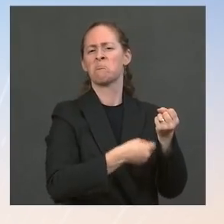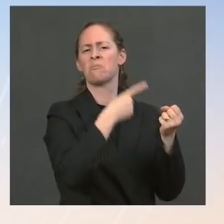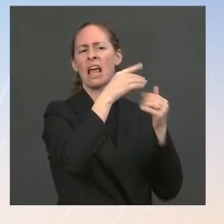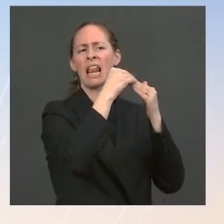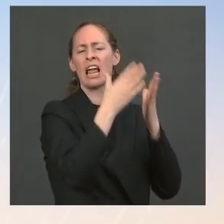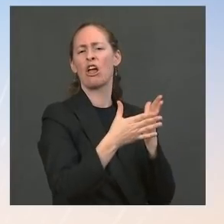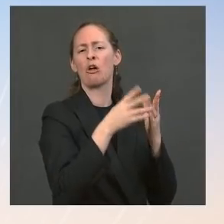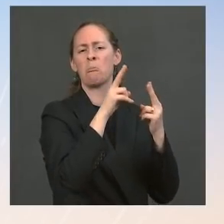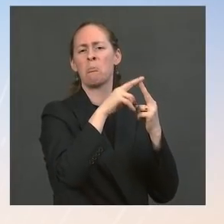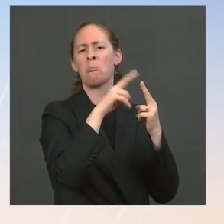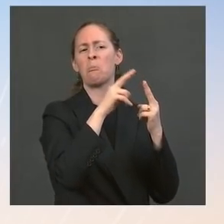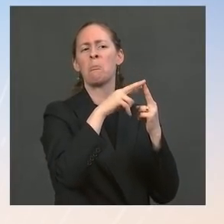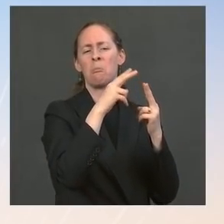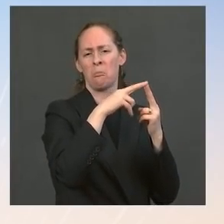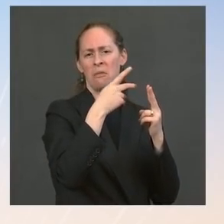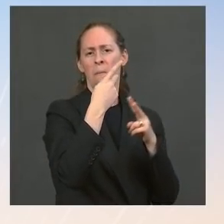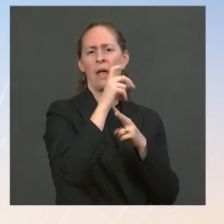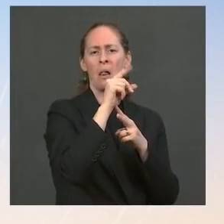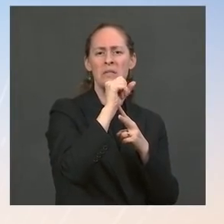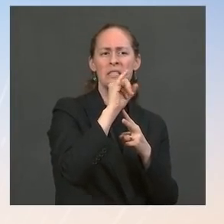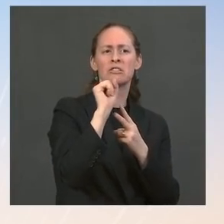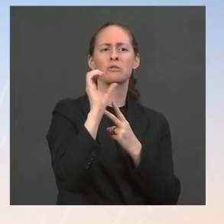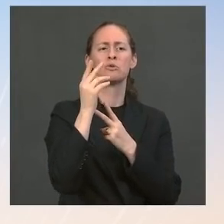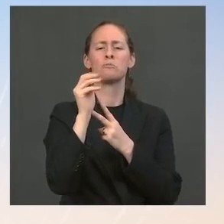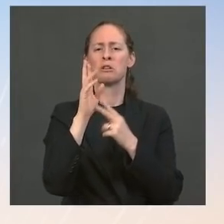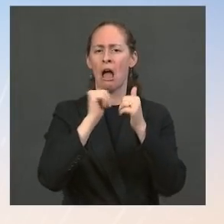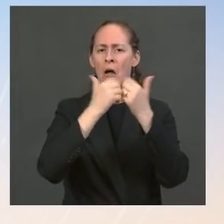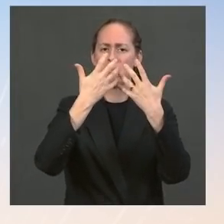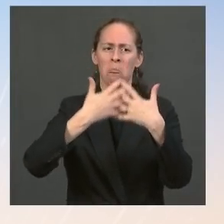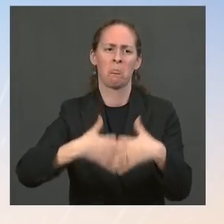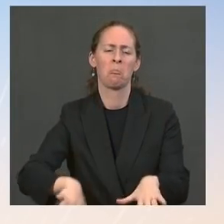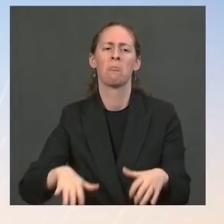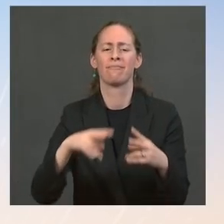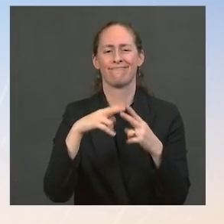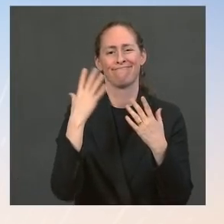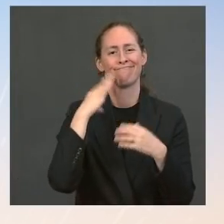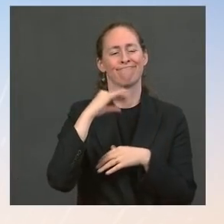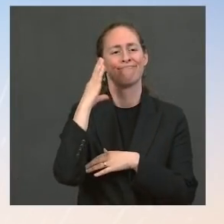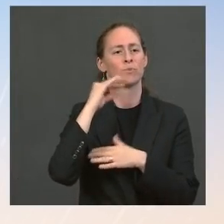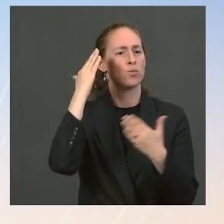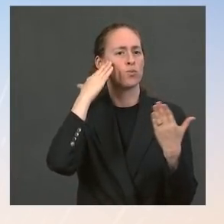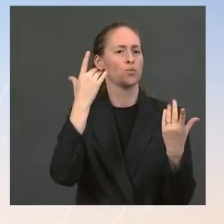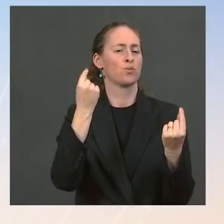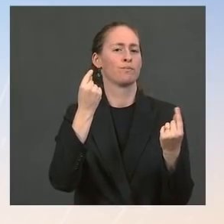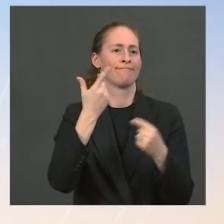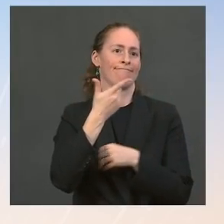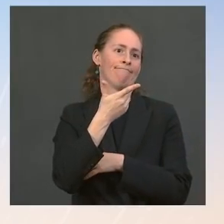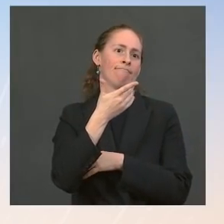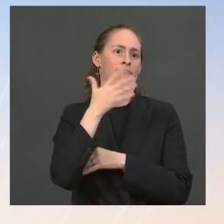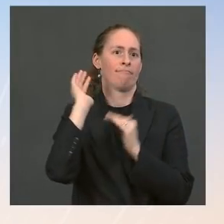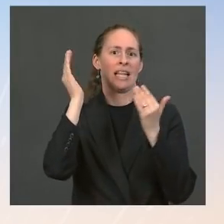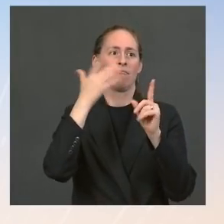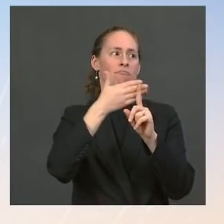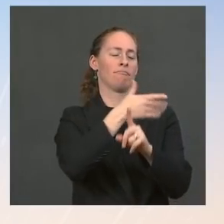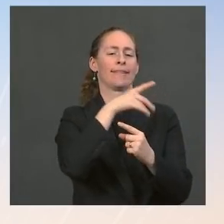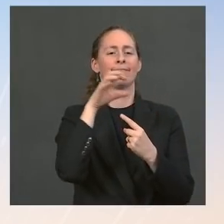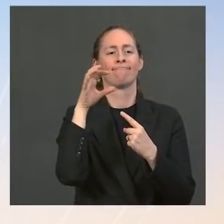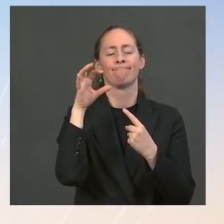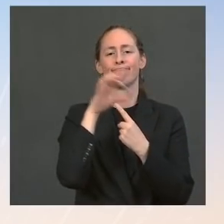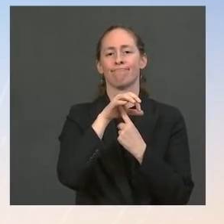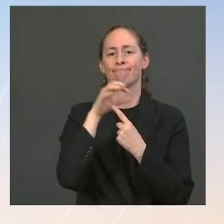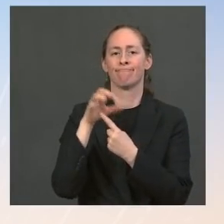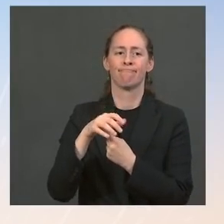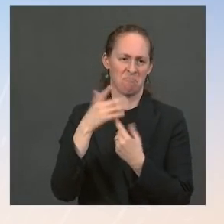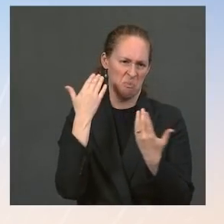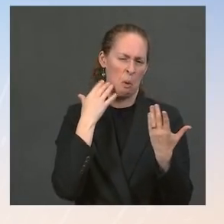in negotiations. They've probably done this more and more successfully than any combinations of Democratic leaders in history. And